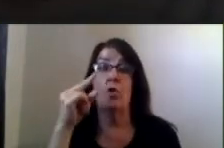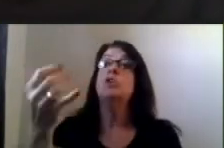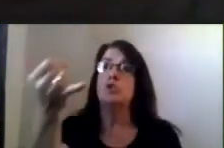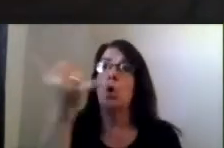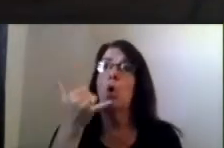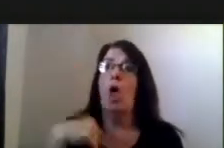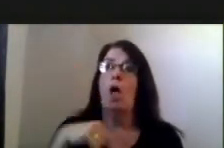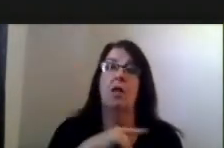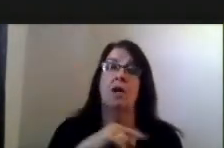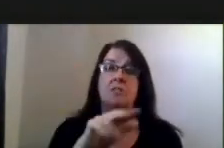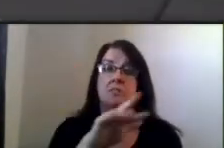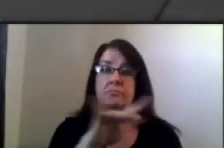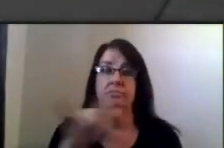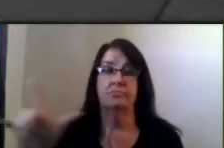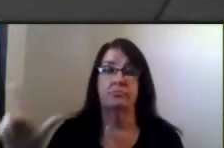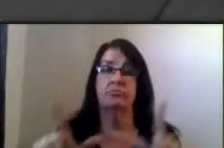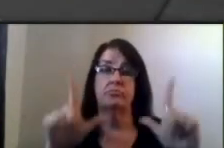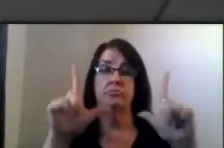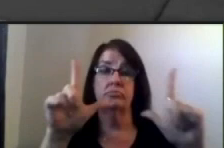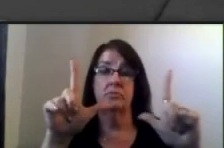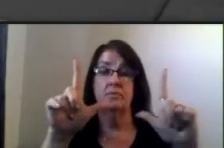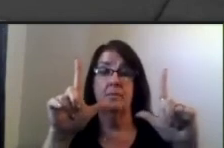at